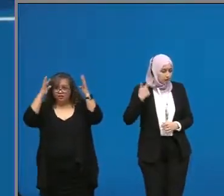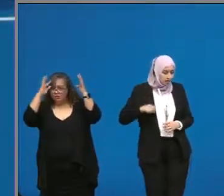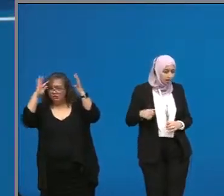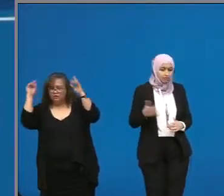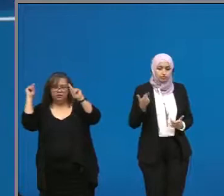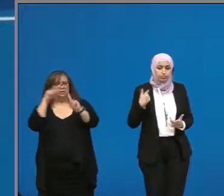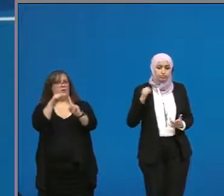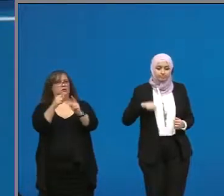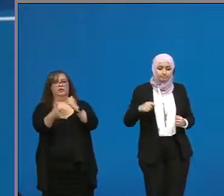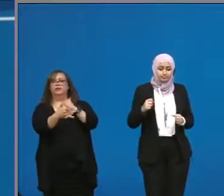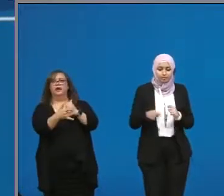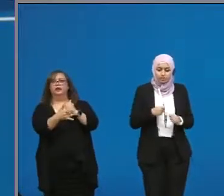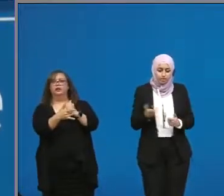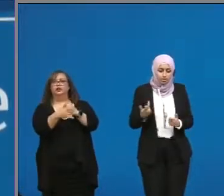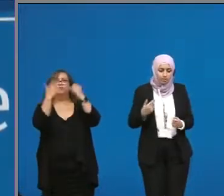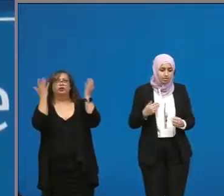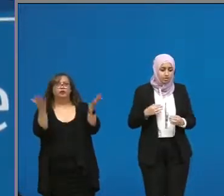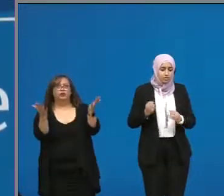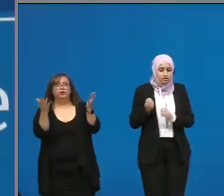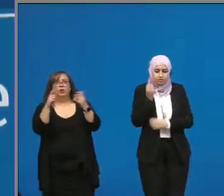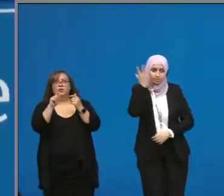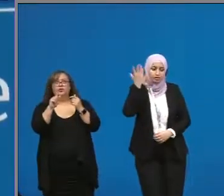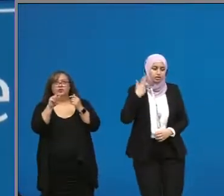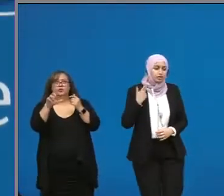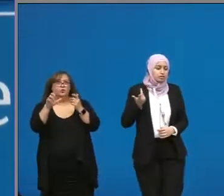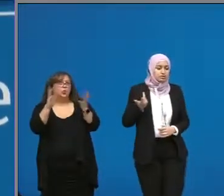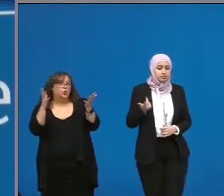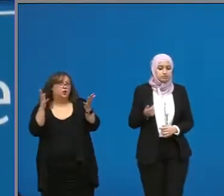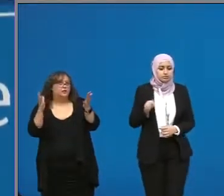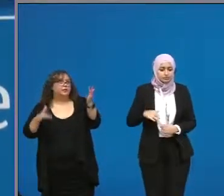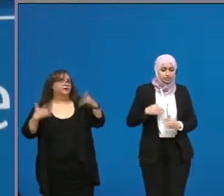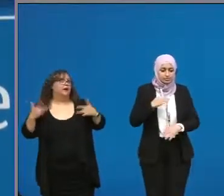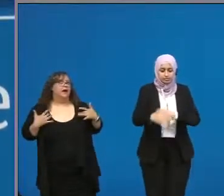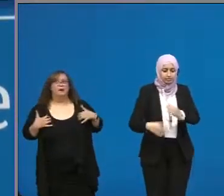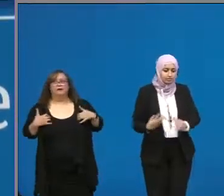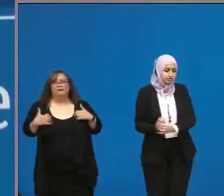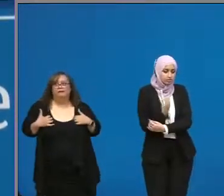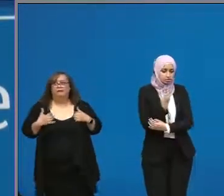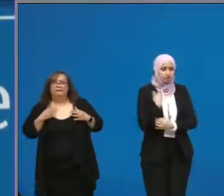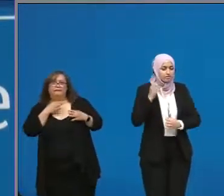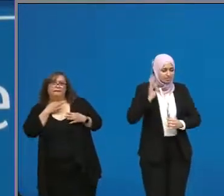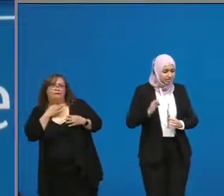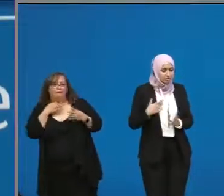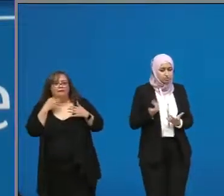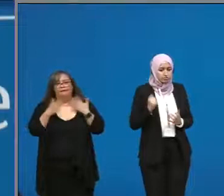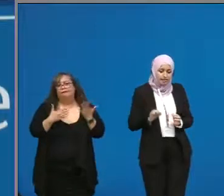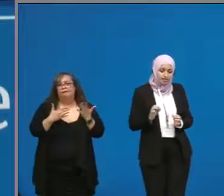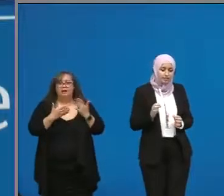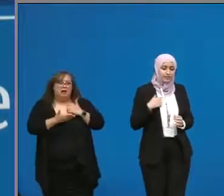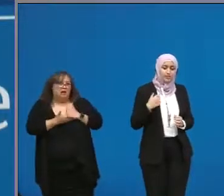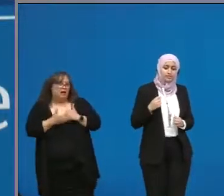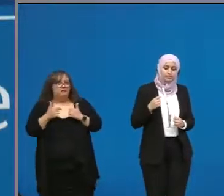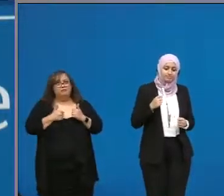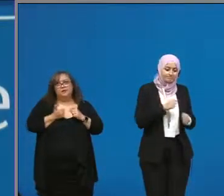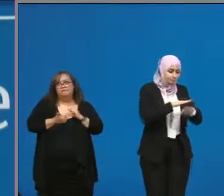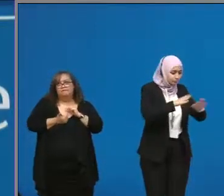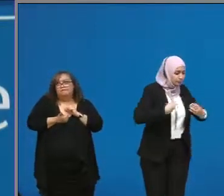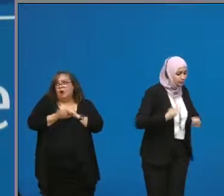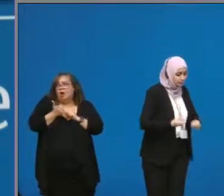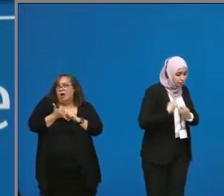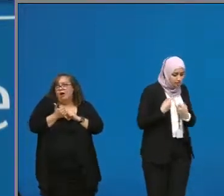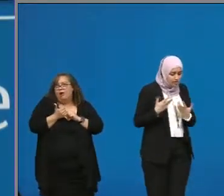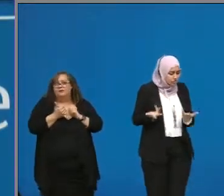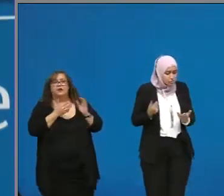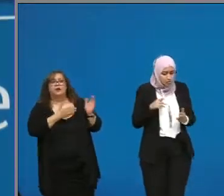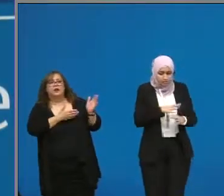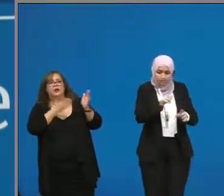is the whiz-bang tool? What is the exciting tool? What is the tool that can help me most and is of most interest? And the